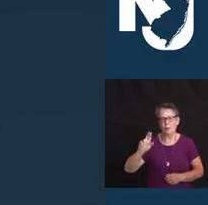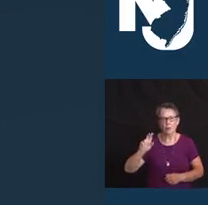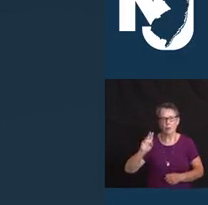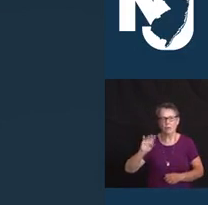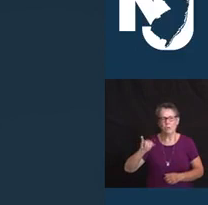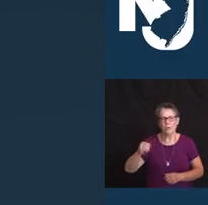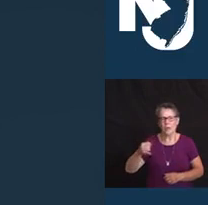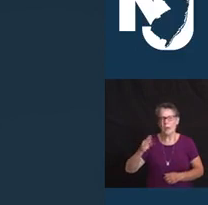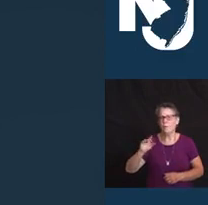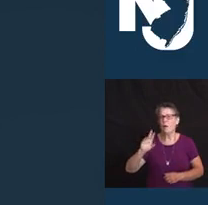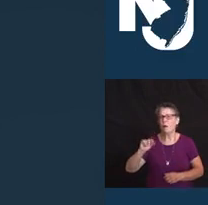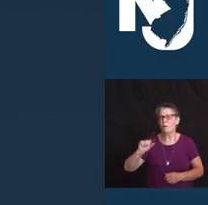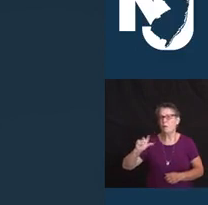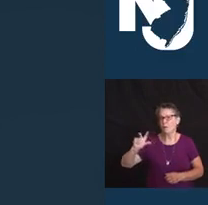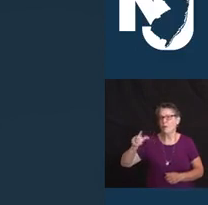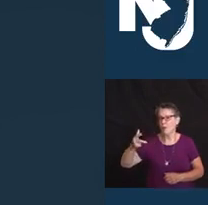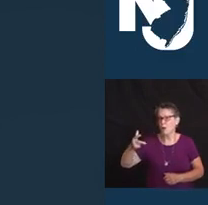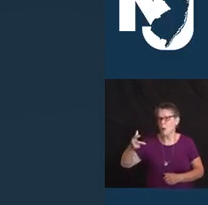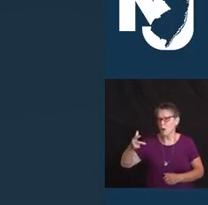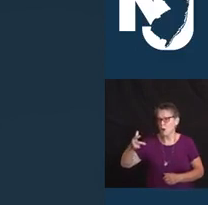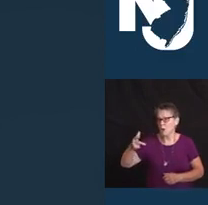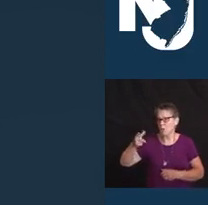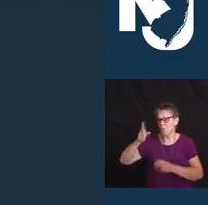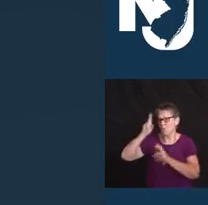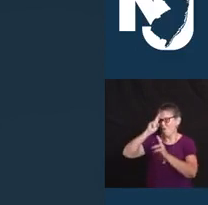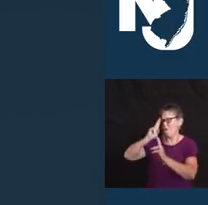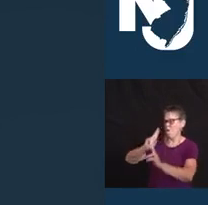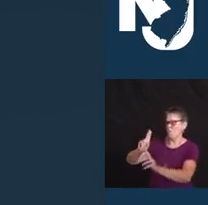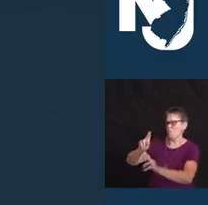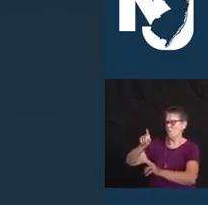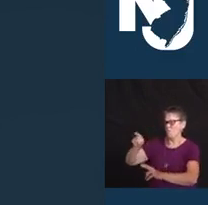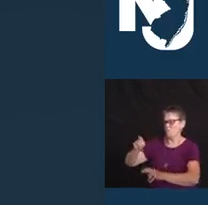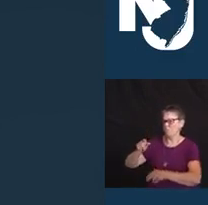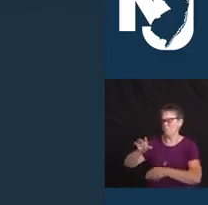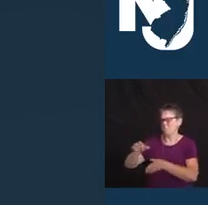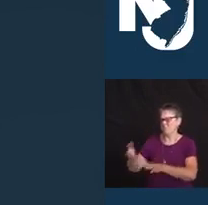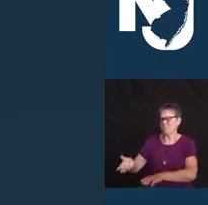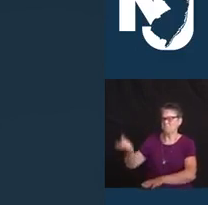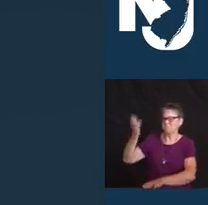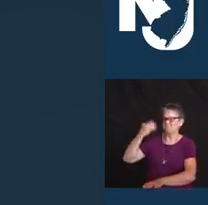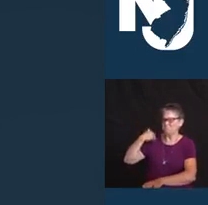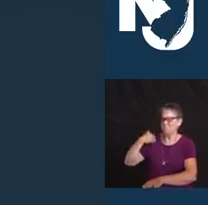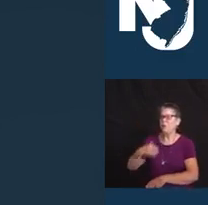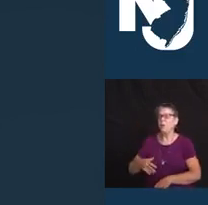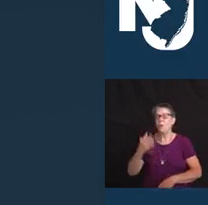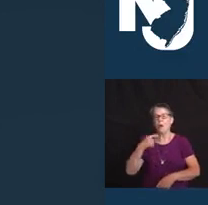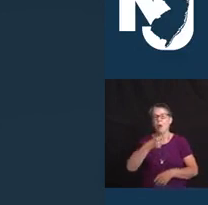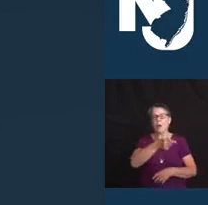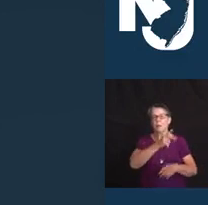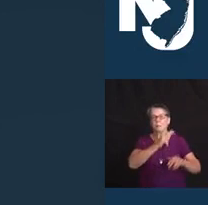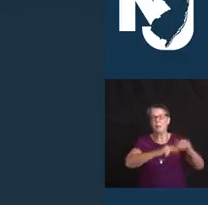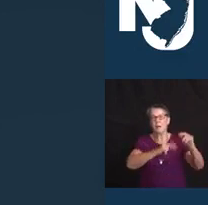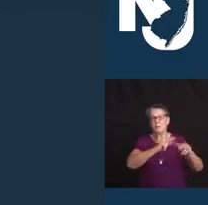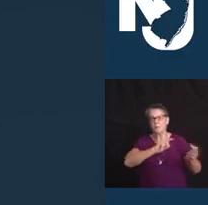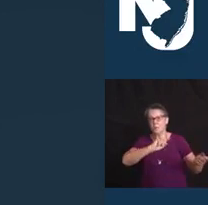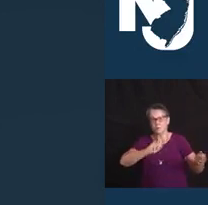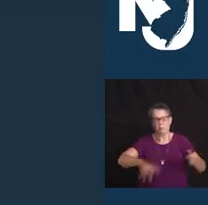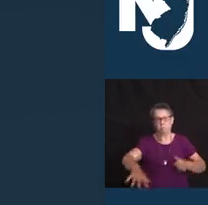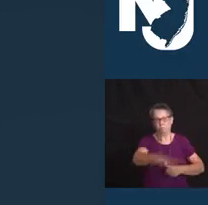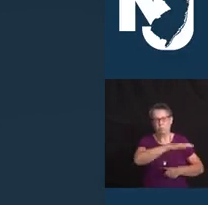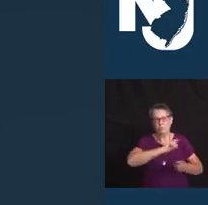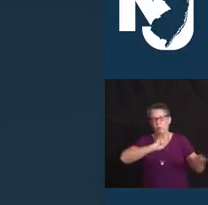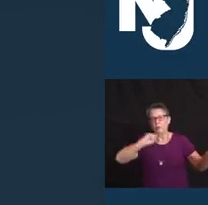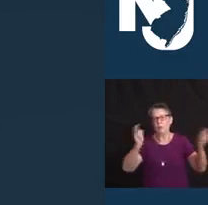Swamp, an ecological gem, by the way, in Middlesex County, the preservation of which was a passion of Peter's. We're going to rename